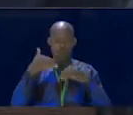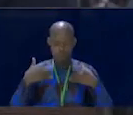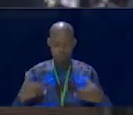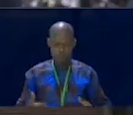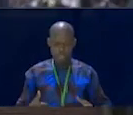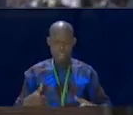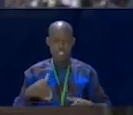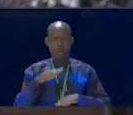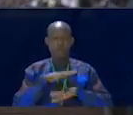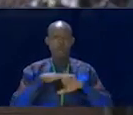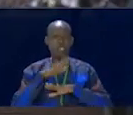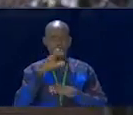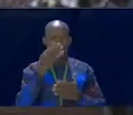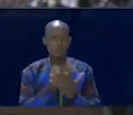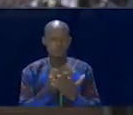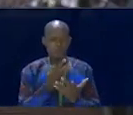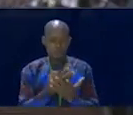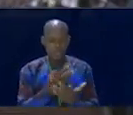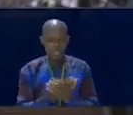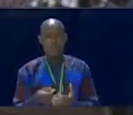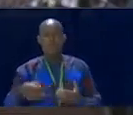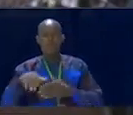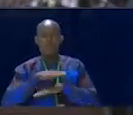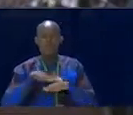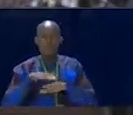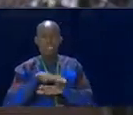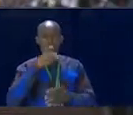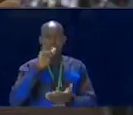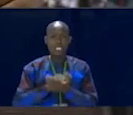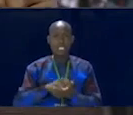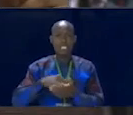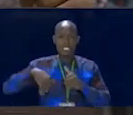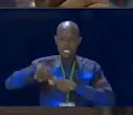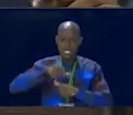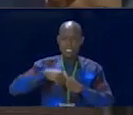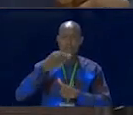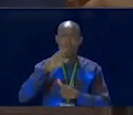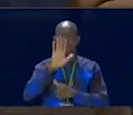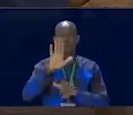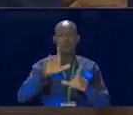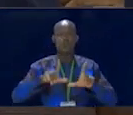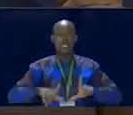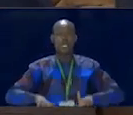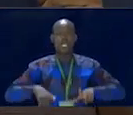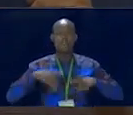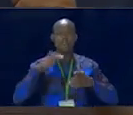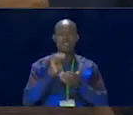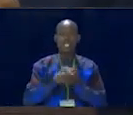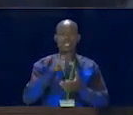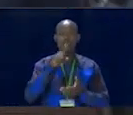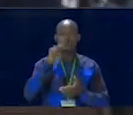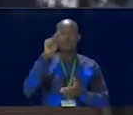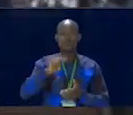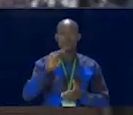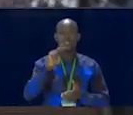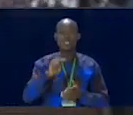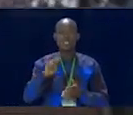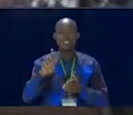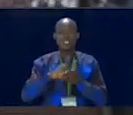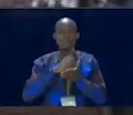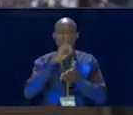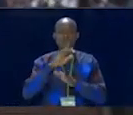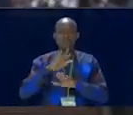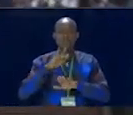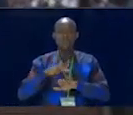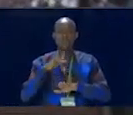your finances. You are going to decree over that area of your life that you need a divine touch. And you are going